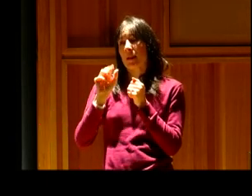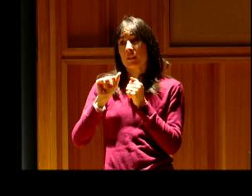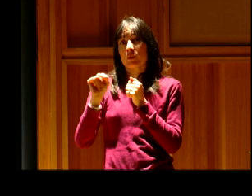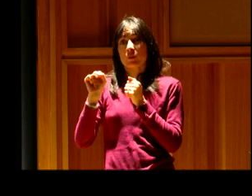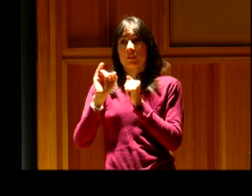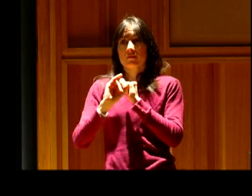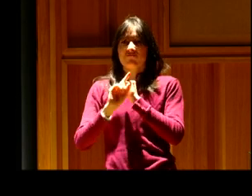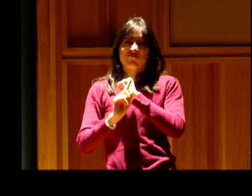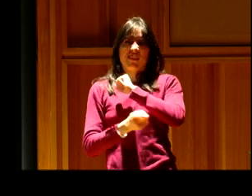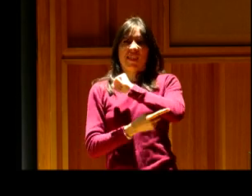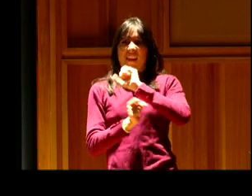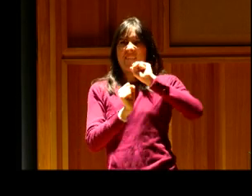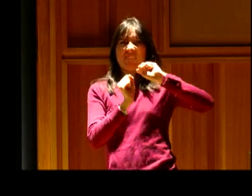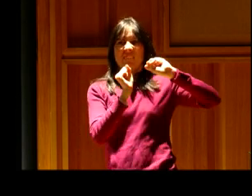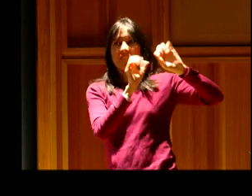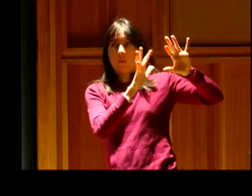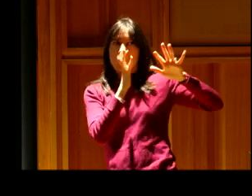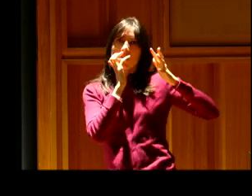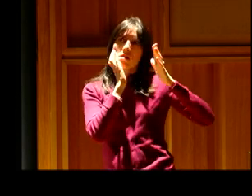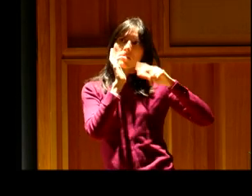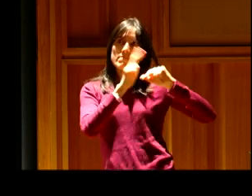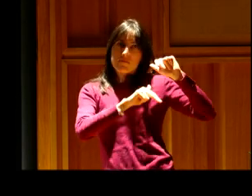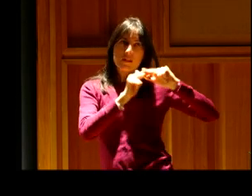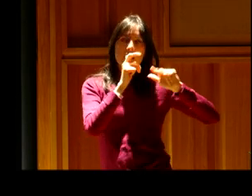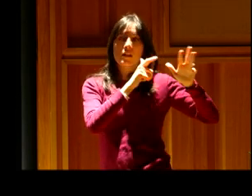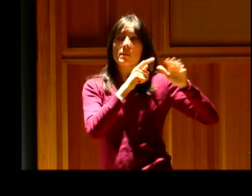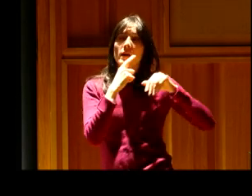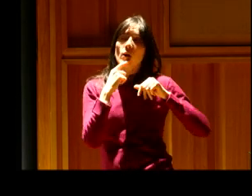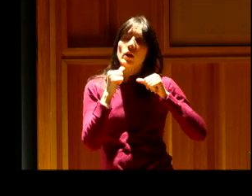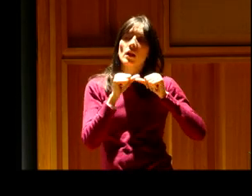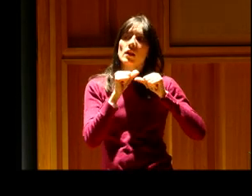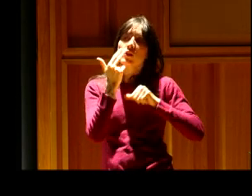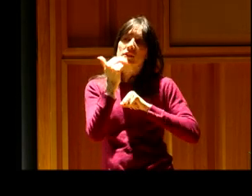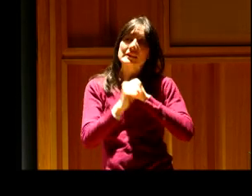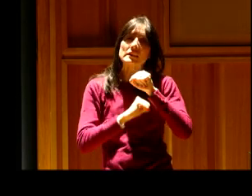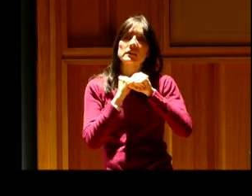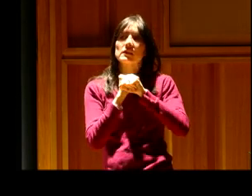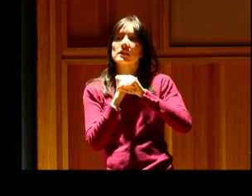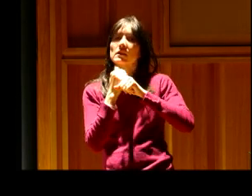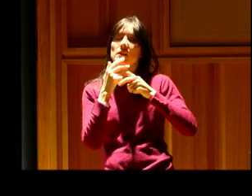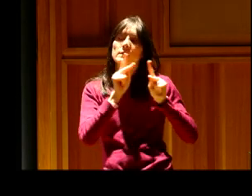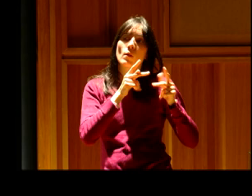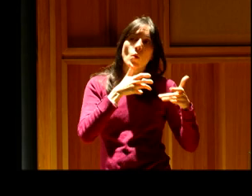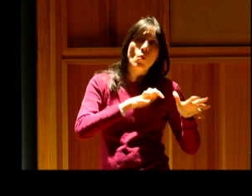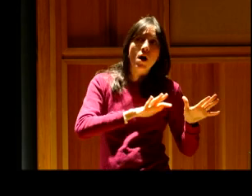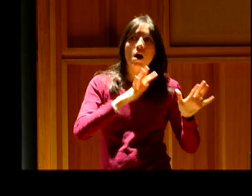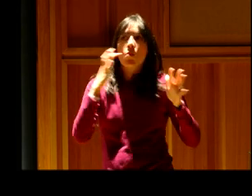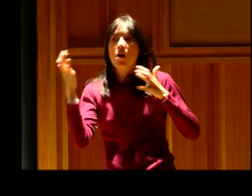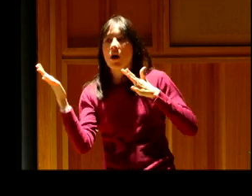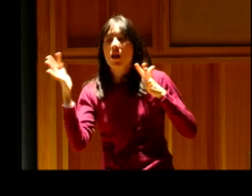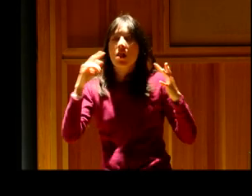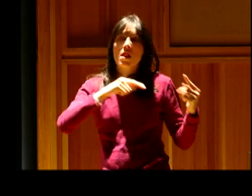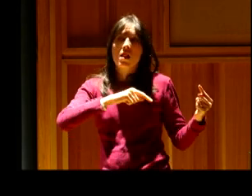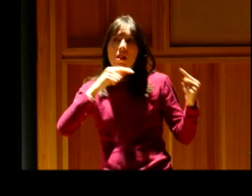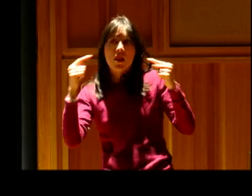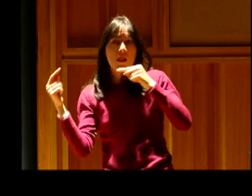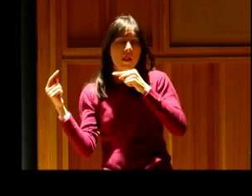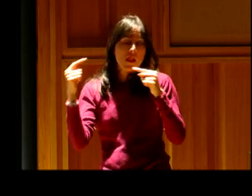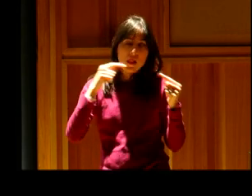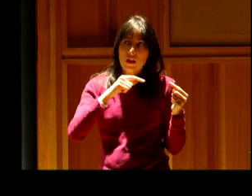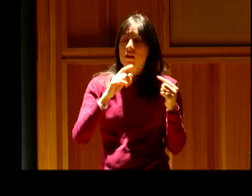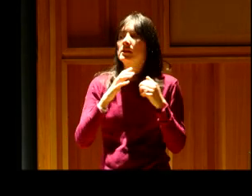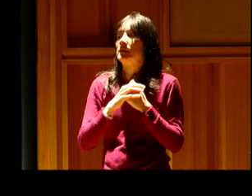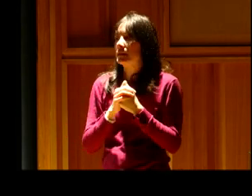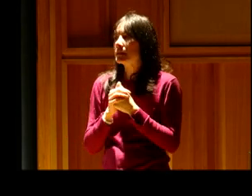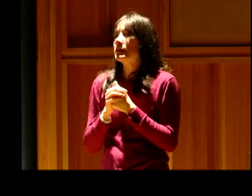for about 13 years. It was called the mother of all land use battles in Massachusetts. It was